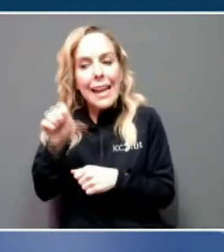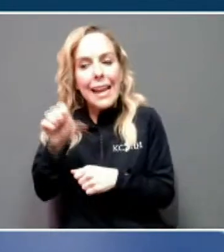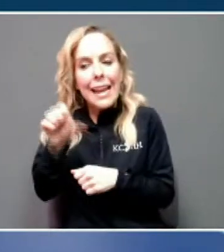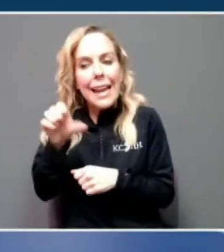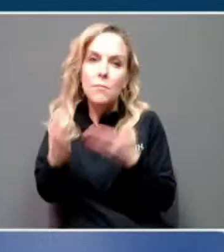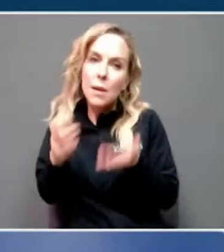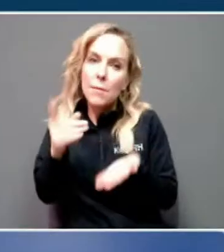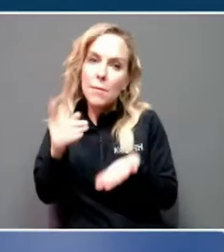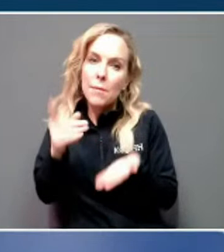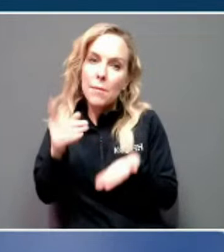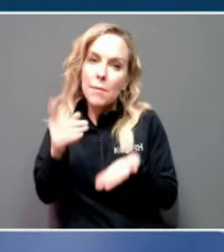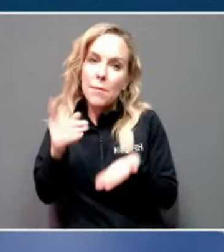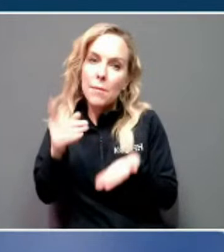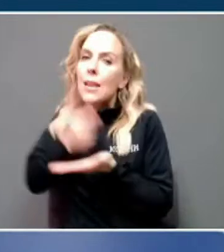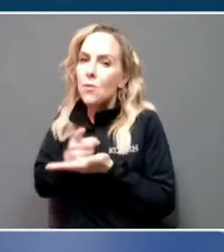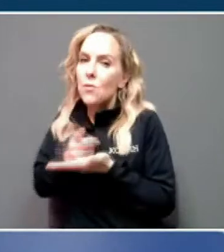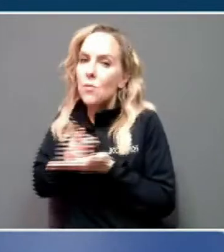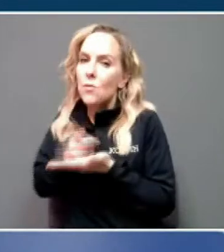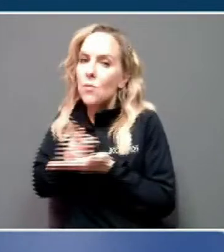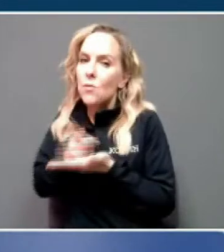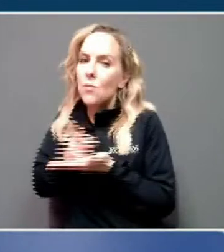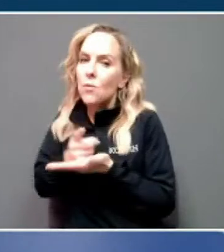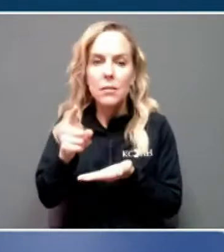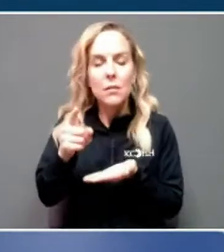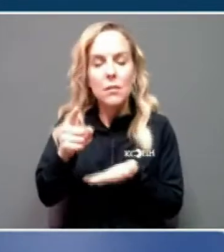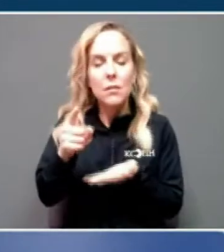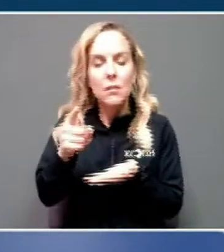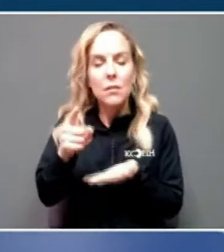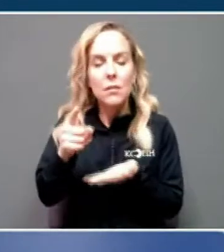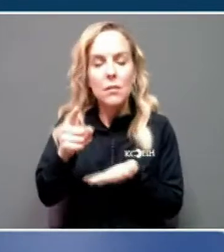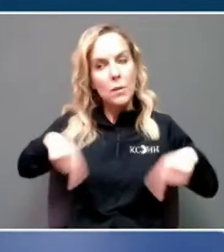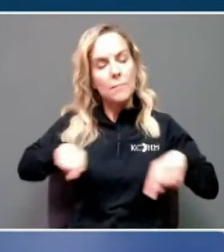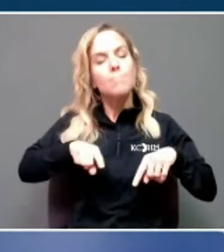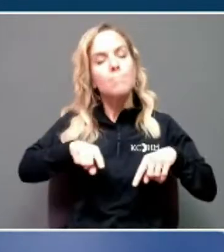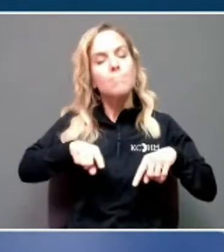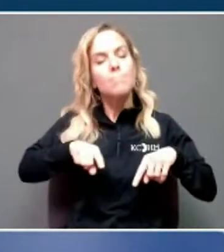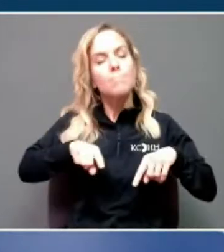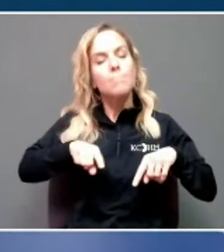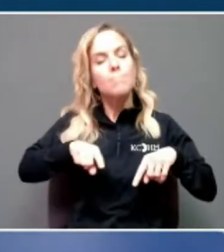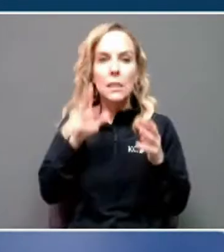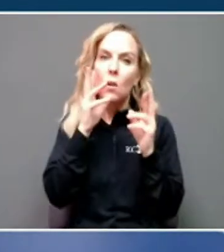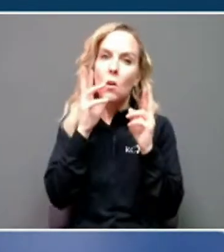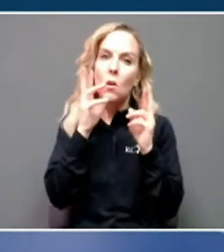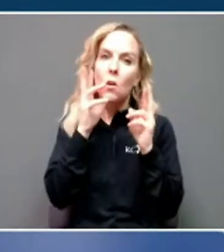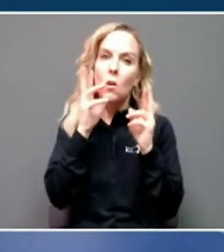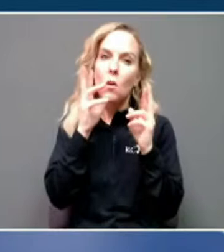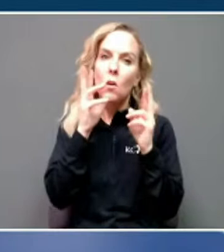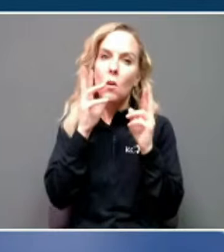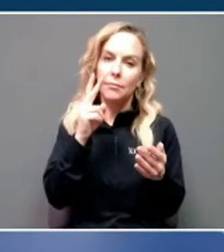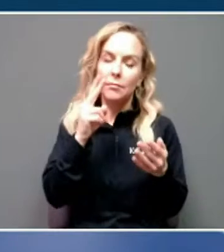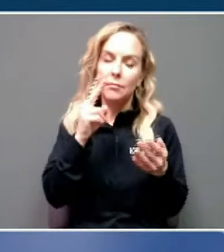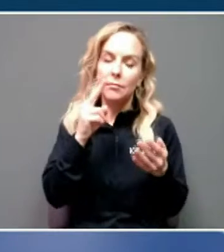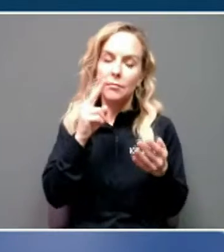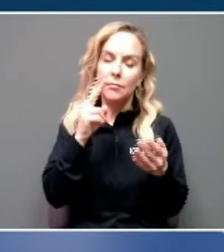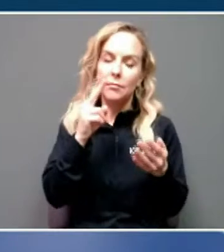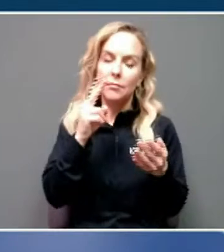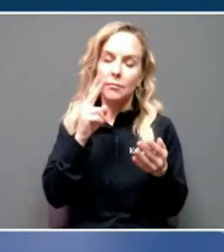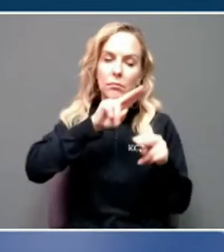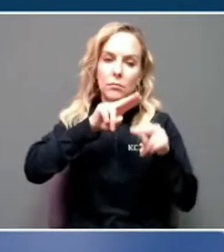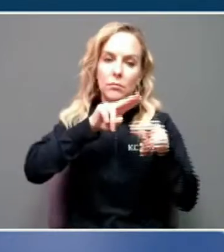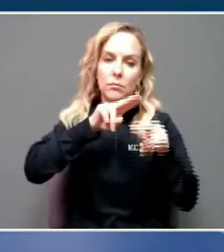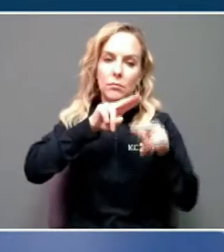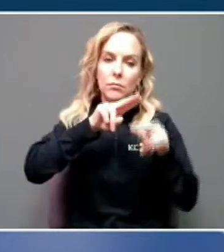But all of us think we're at least close to turning the corner in the right ways. One of the